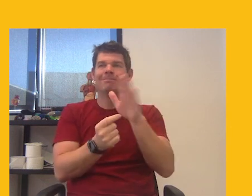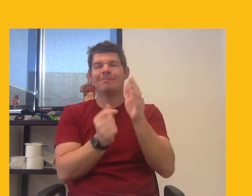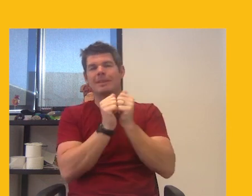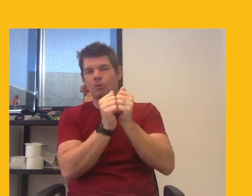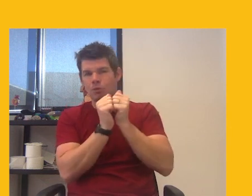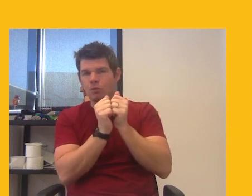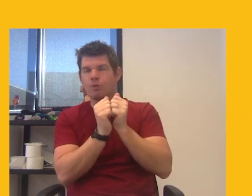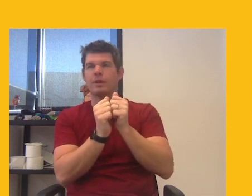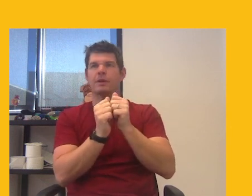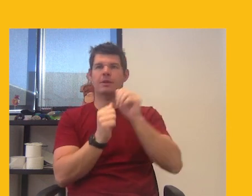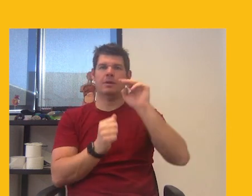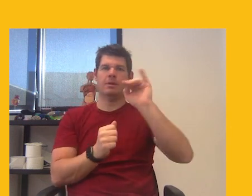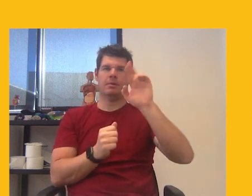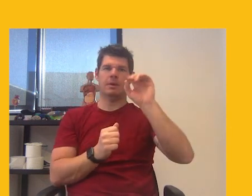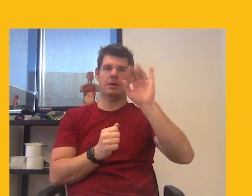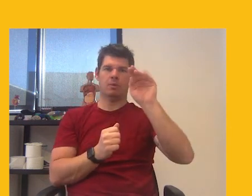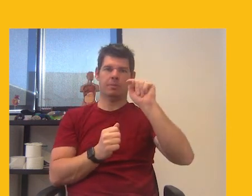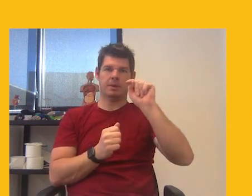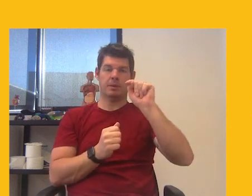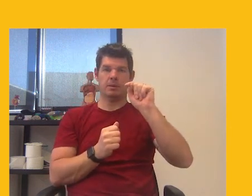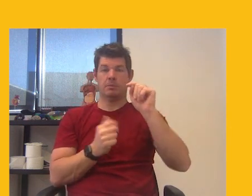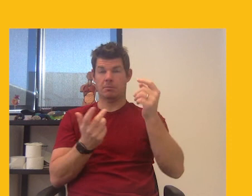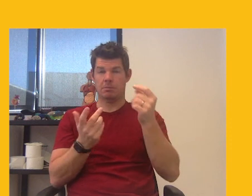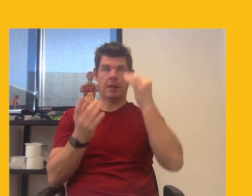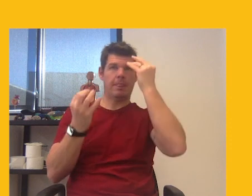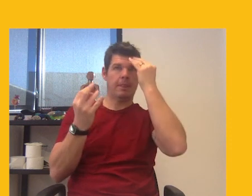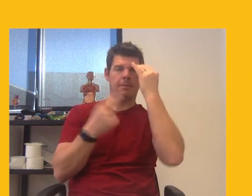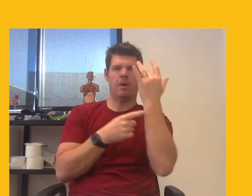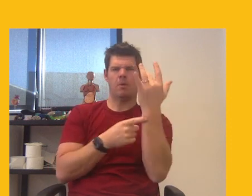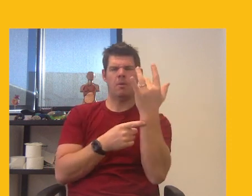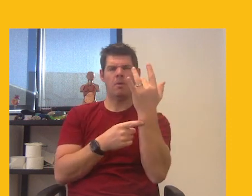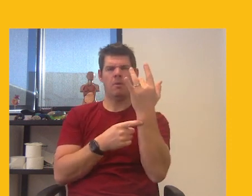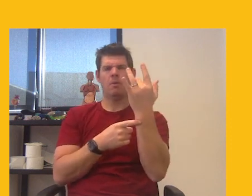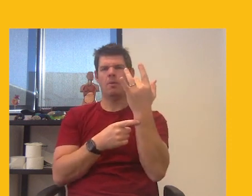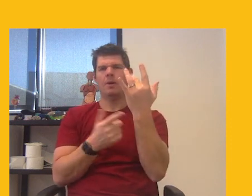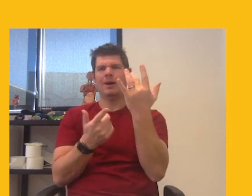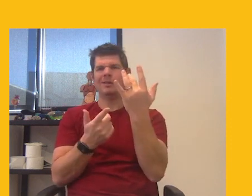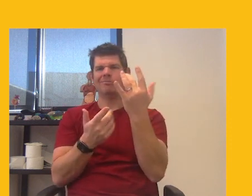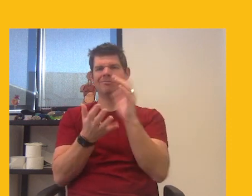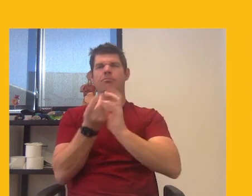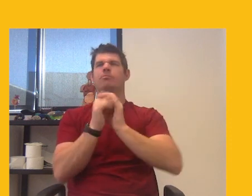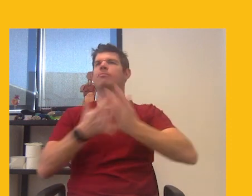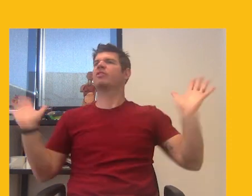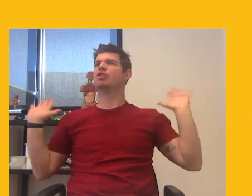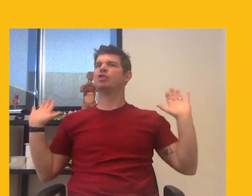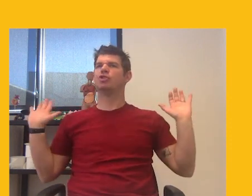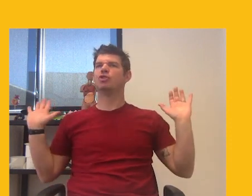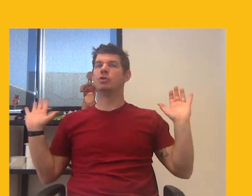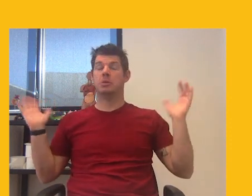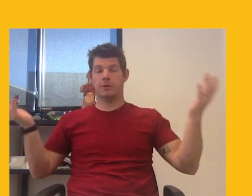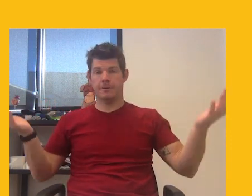couple different options there. And if you talk to people and think about why it is that they are challenged with